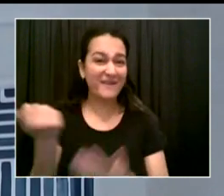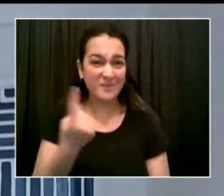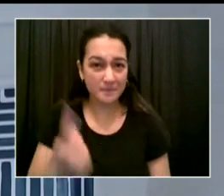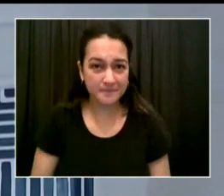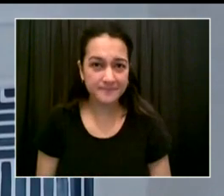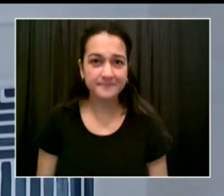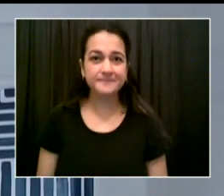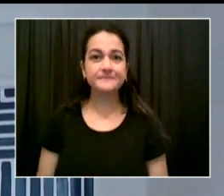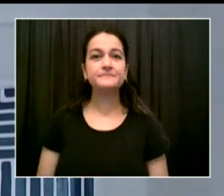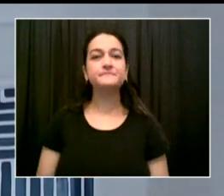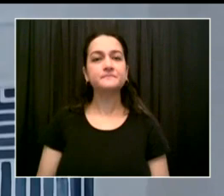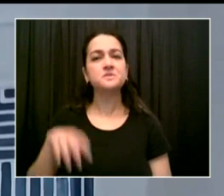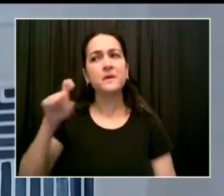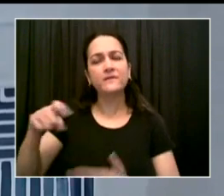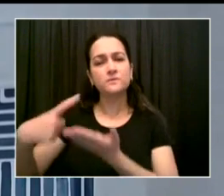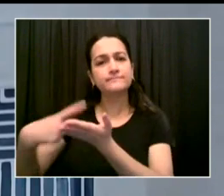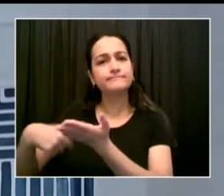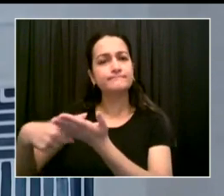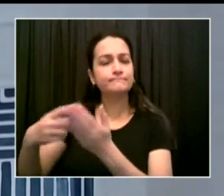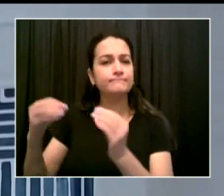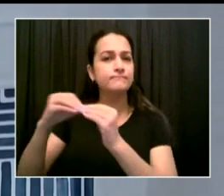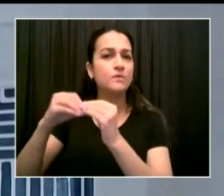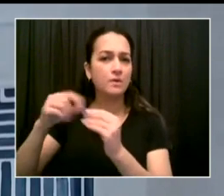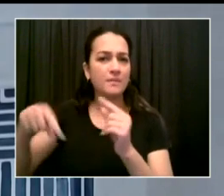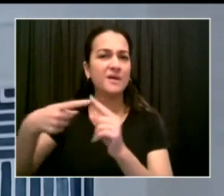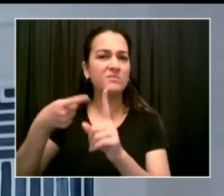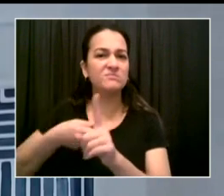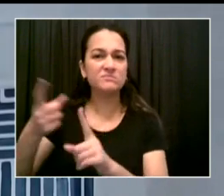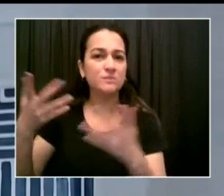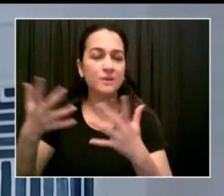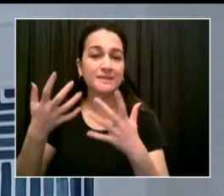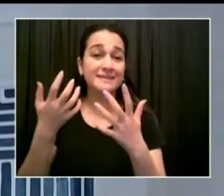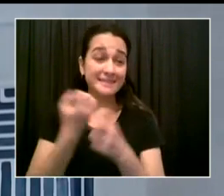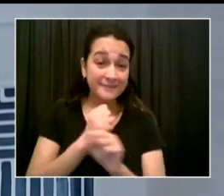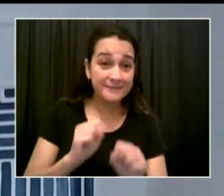long term to increasing vaccination rates among our healthcare